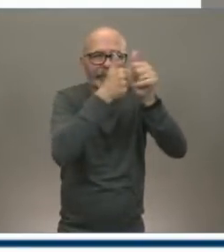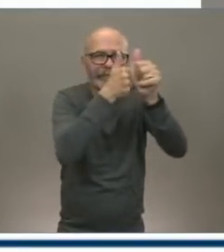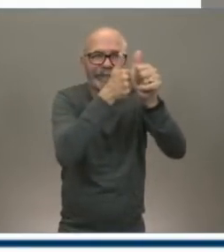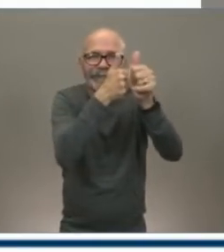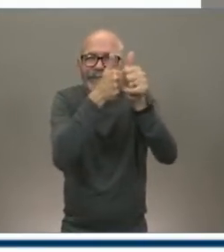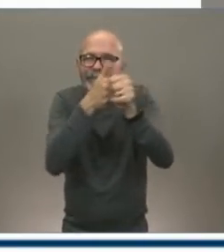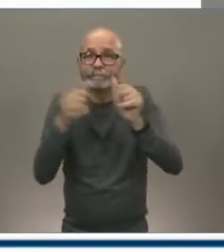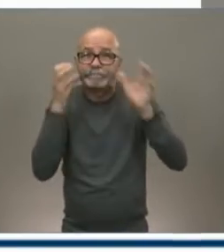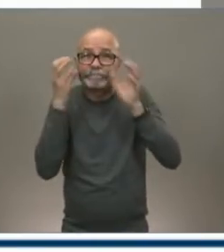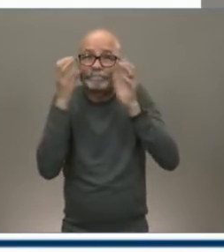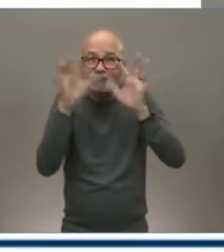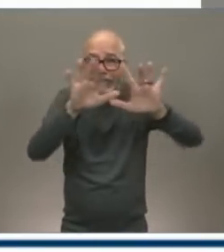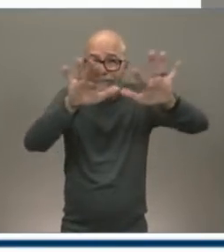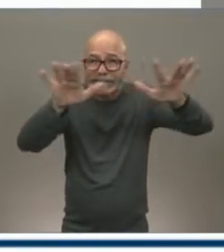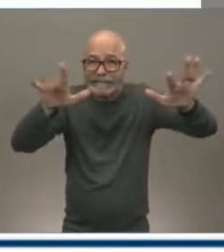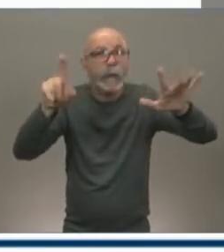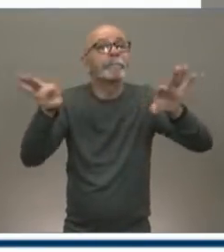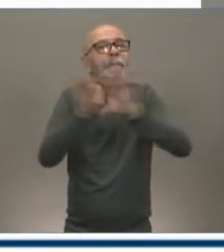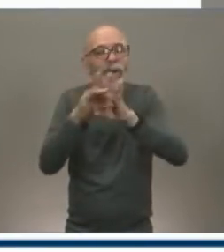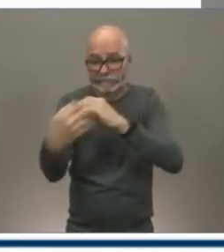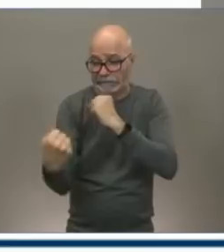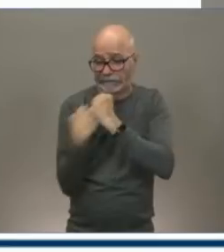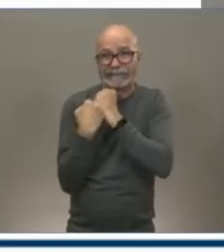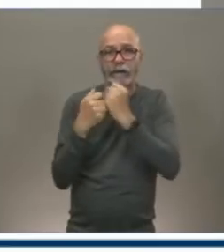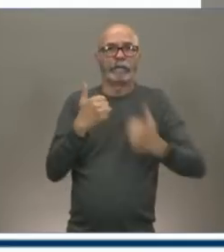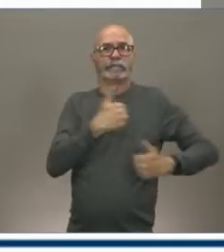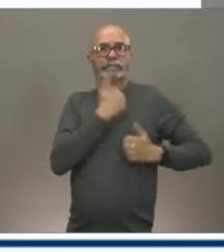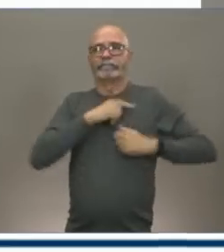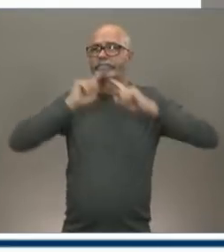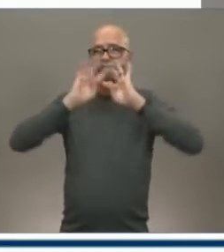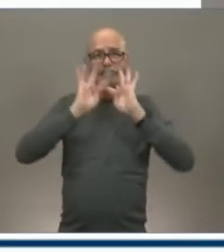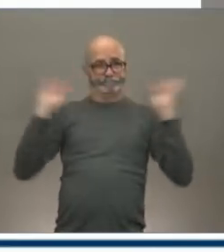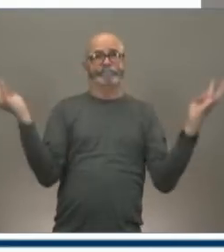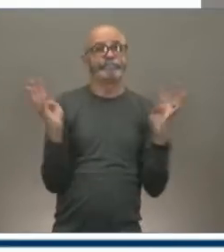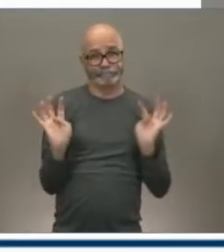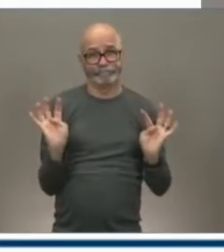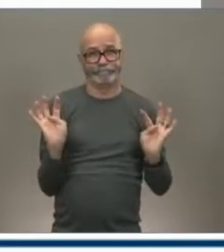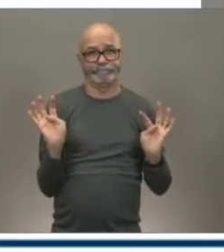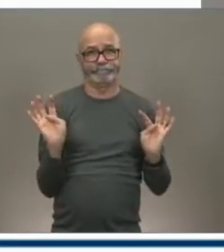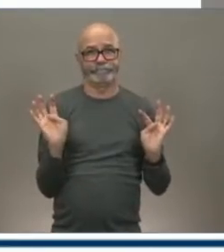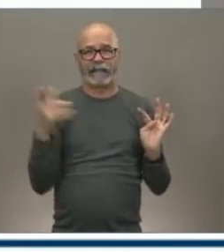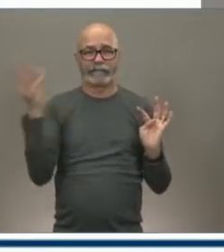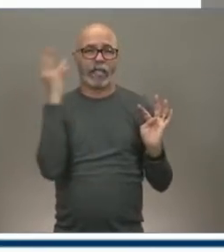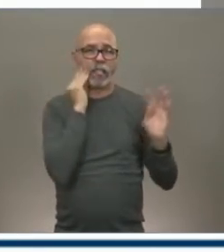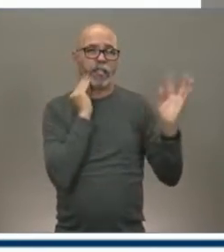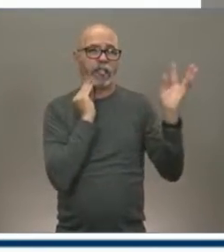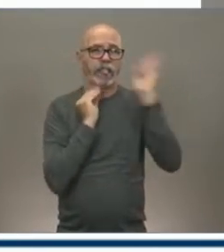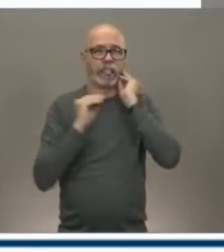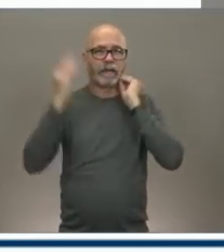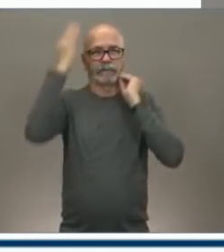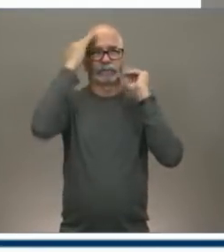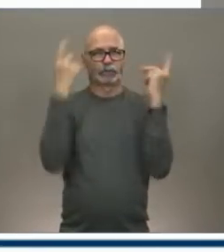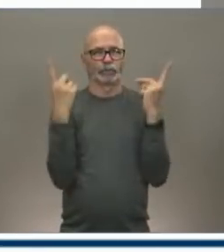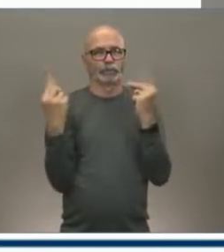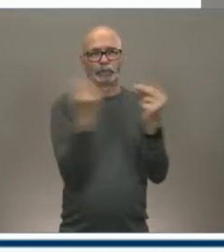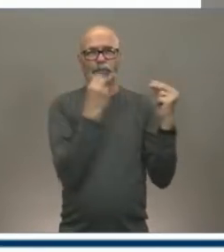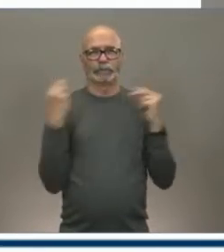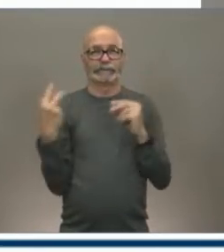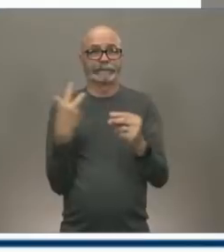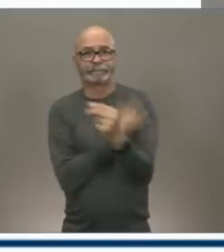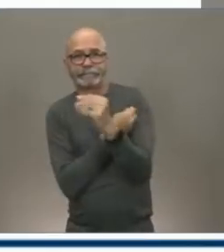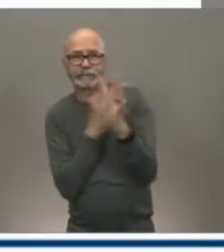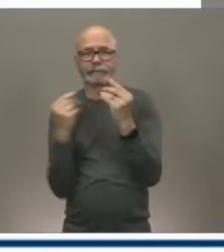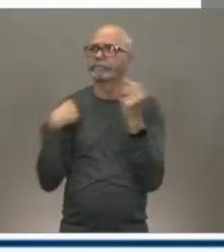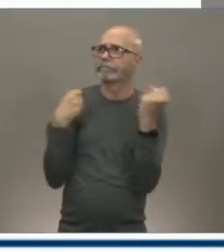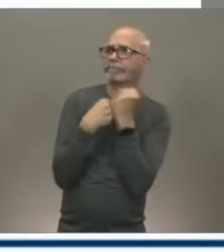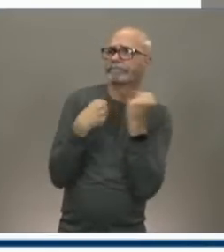Forces, who have significant experience in this space. I've met with the team that's here to support us. They're